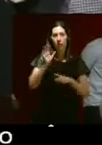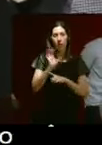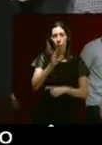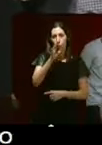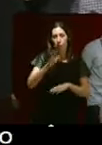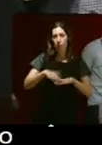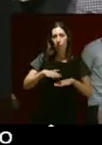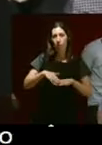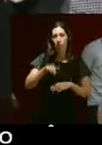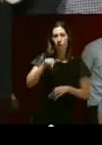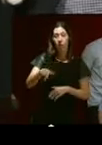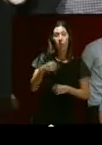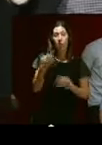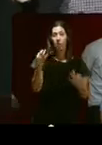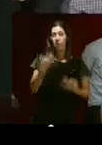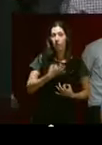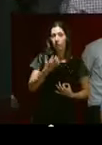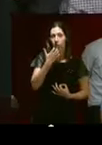theaters.